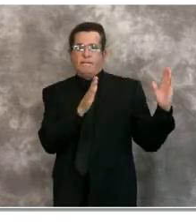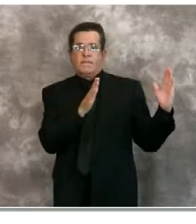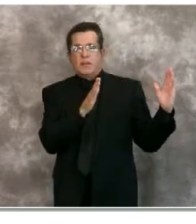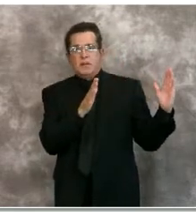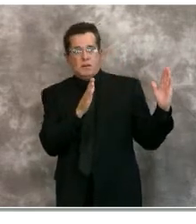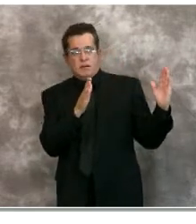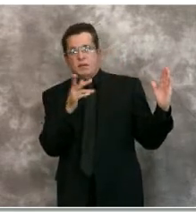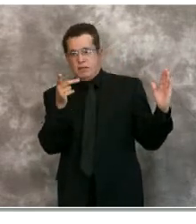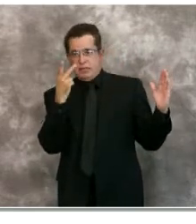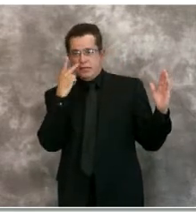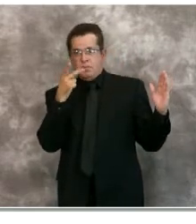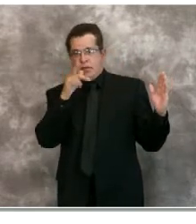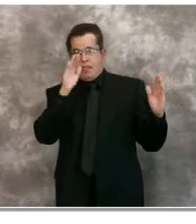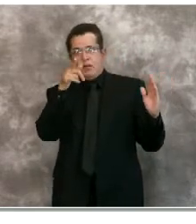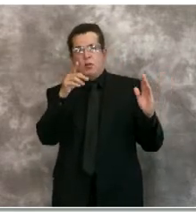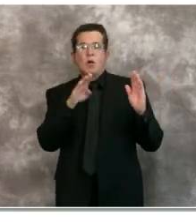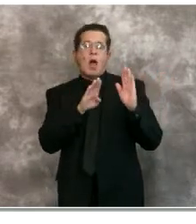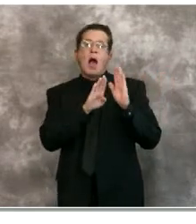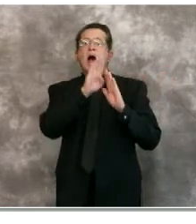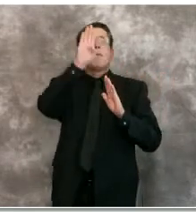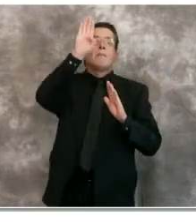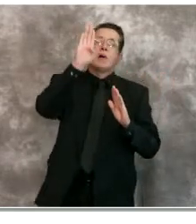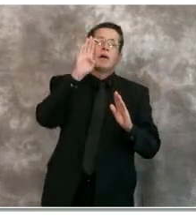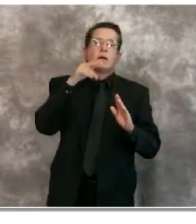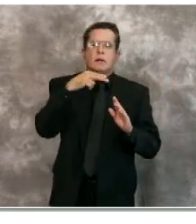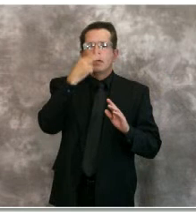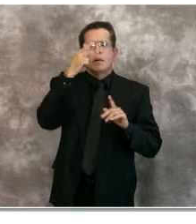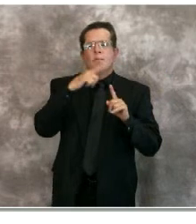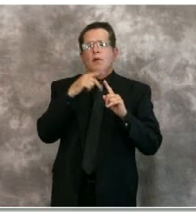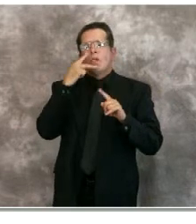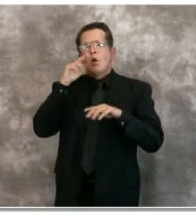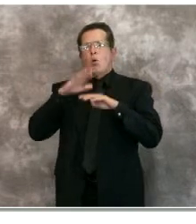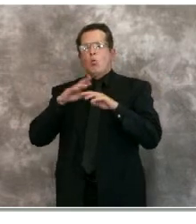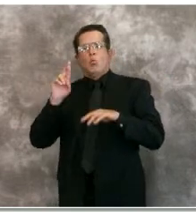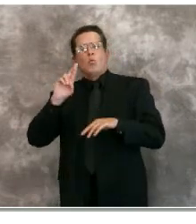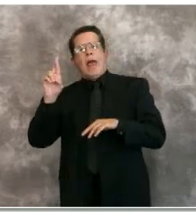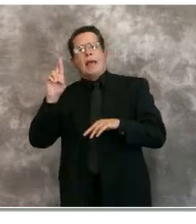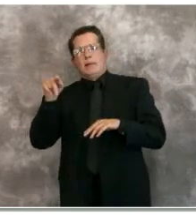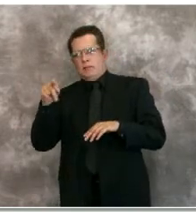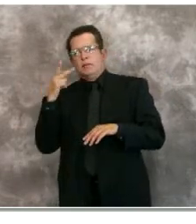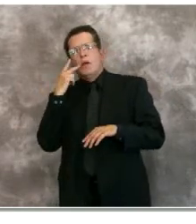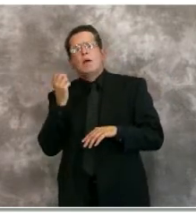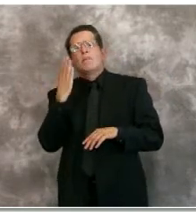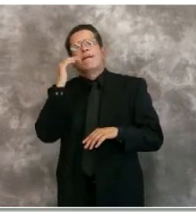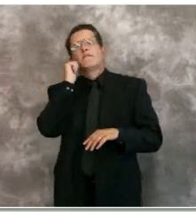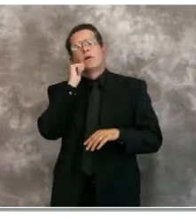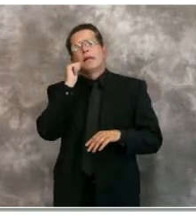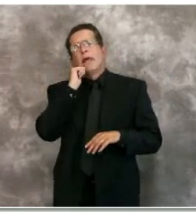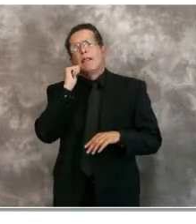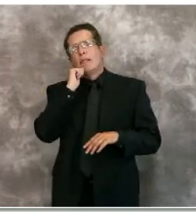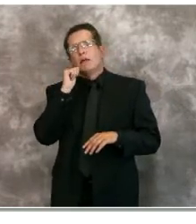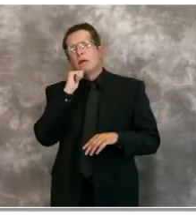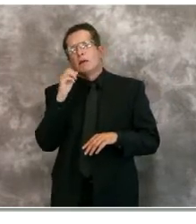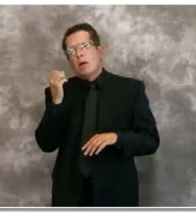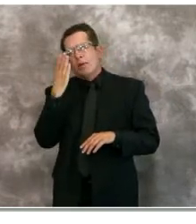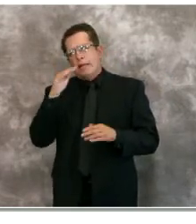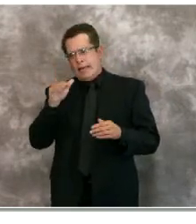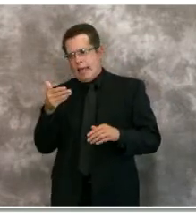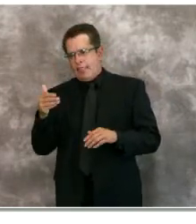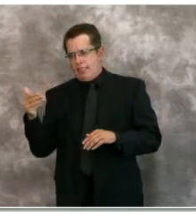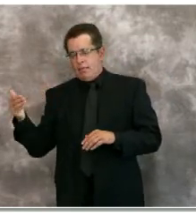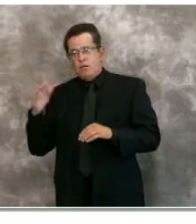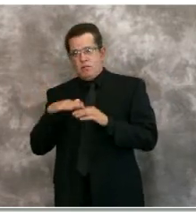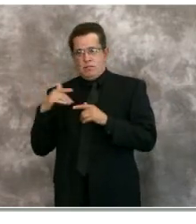think that this is trending up. But looking on the right side, you can see the daily number of deaths for